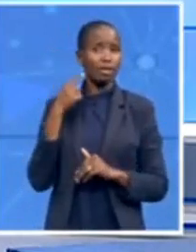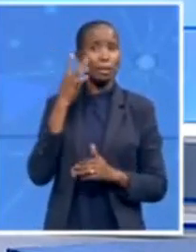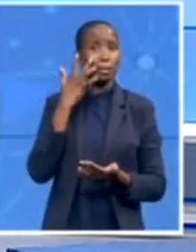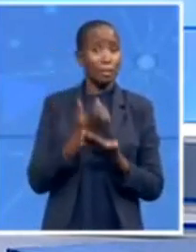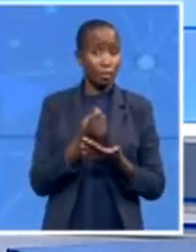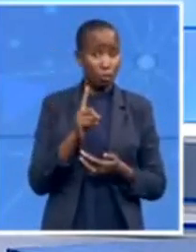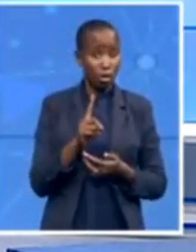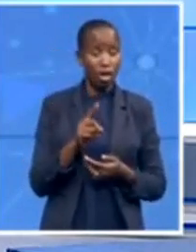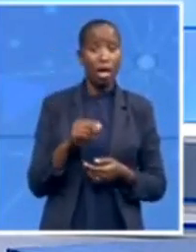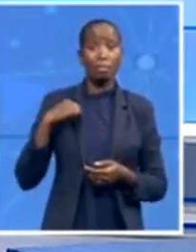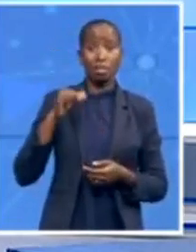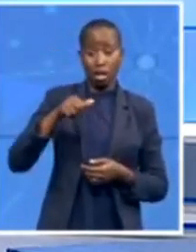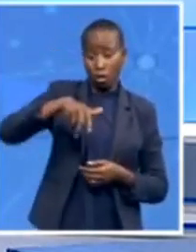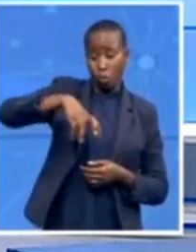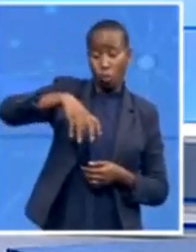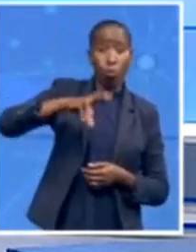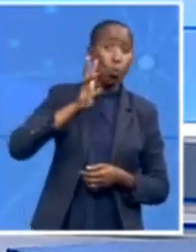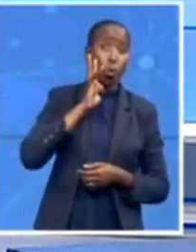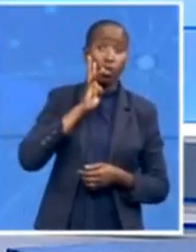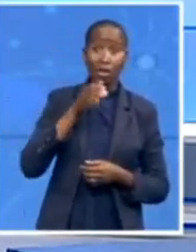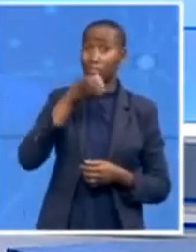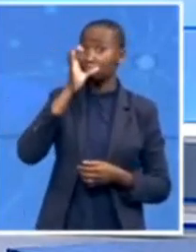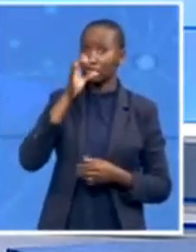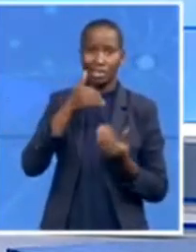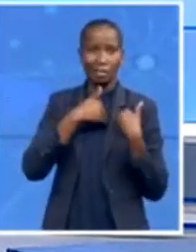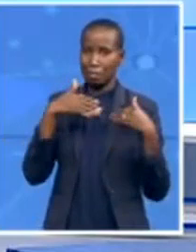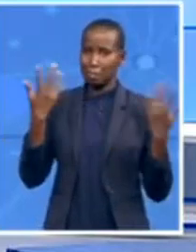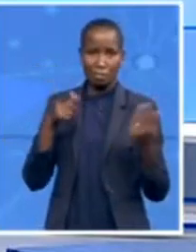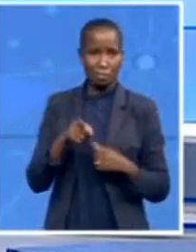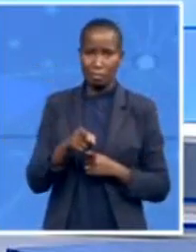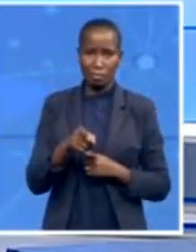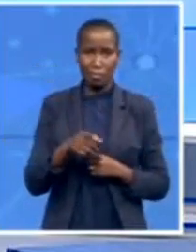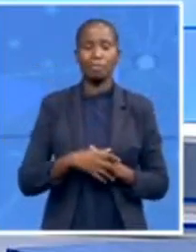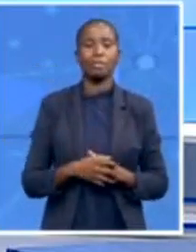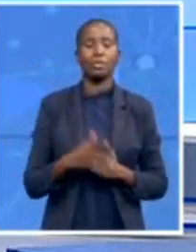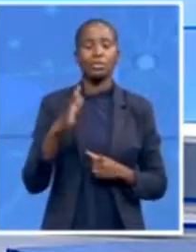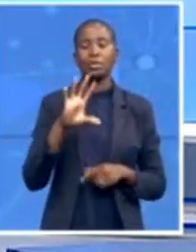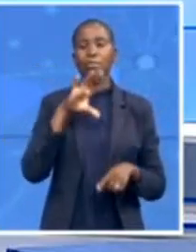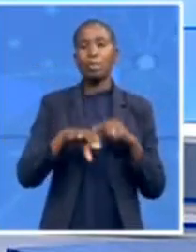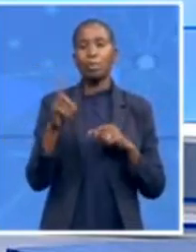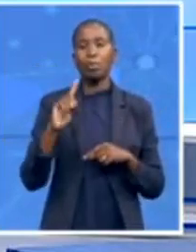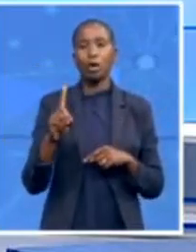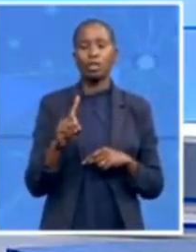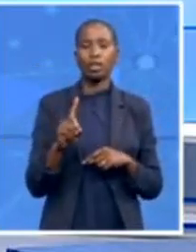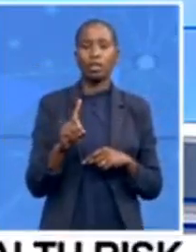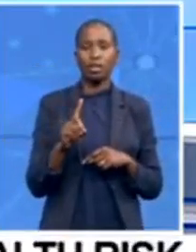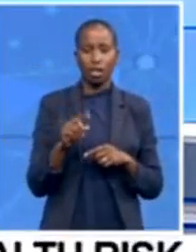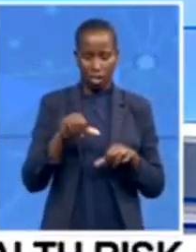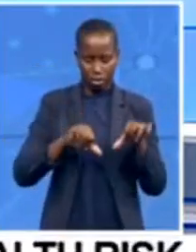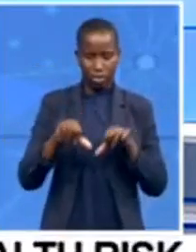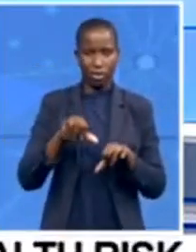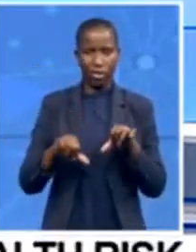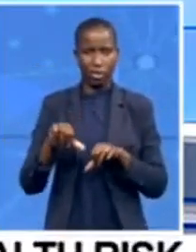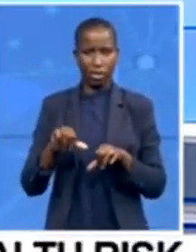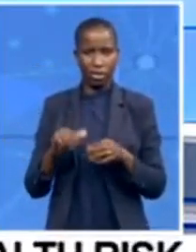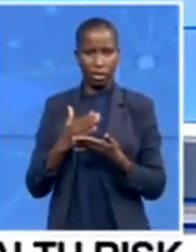safe to drink. The Nelson Mandela Bay Metropolitan has learned that certain microbiological limits were exceeded. The municipality